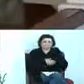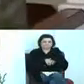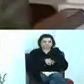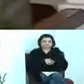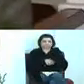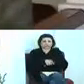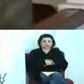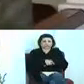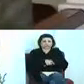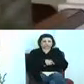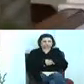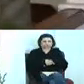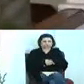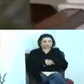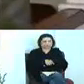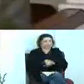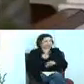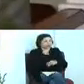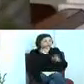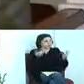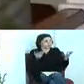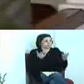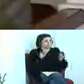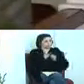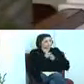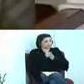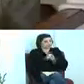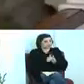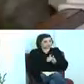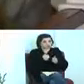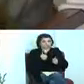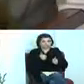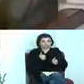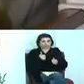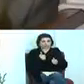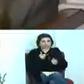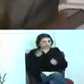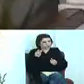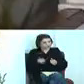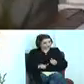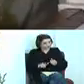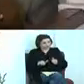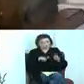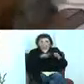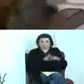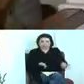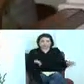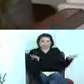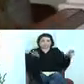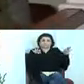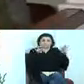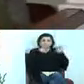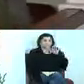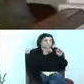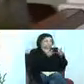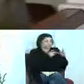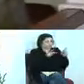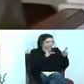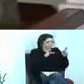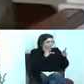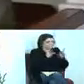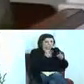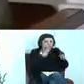says, follow me. That is the key to wholeness. There are places we can't